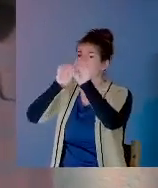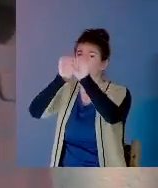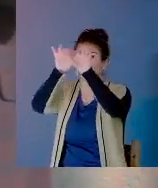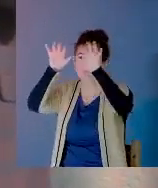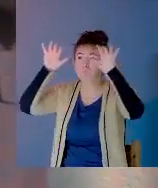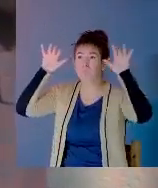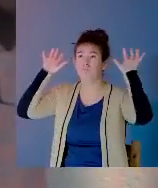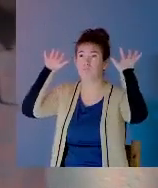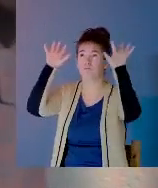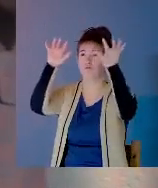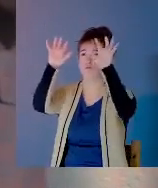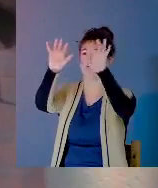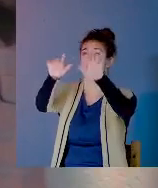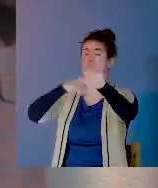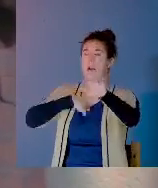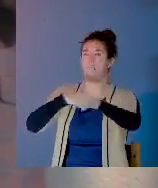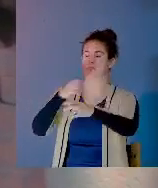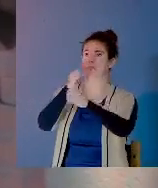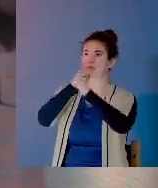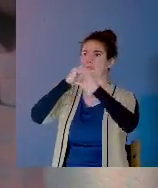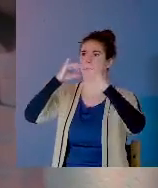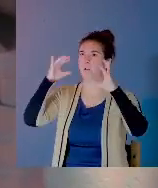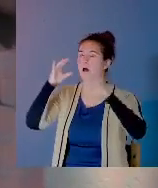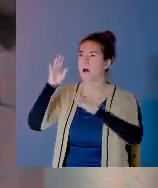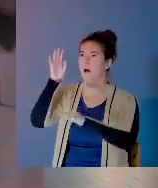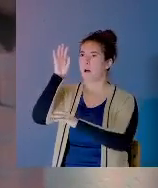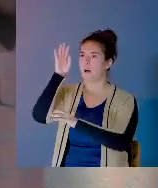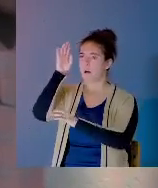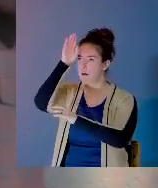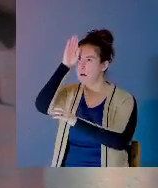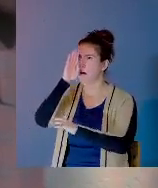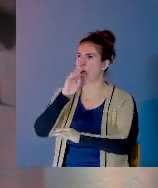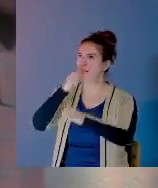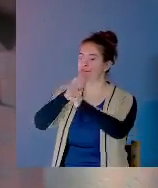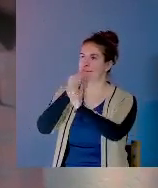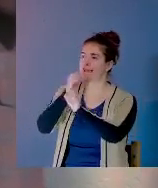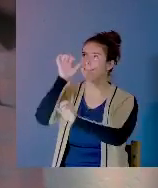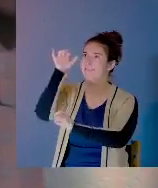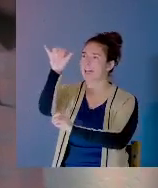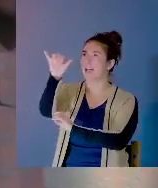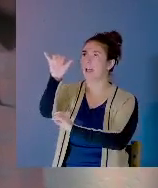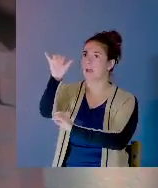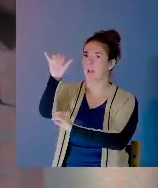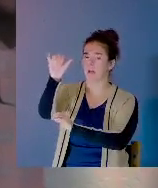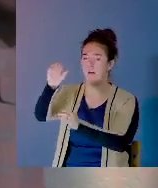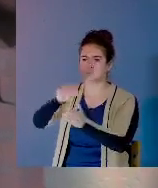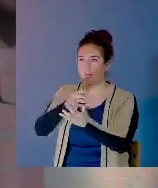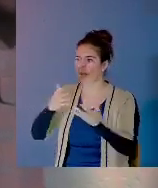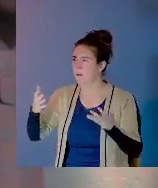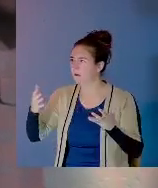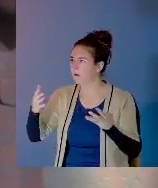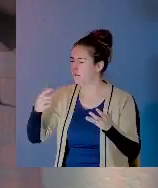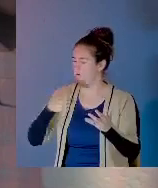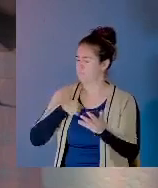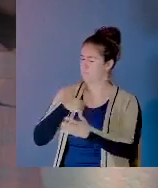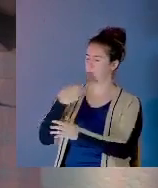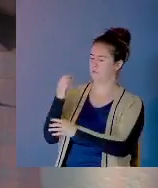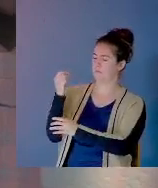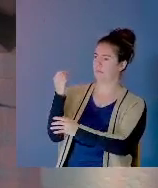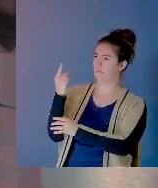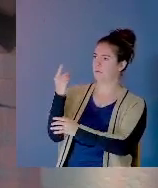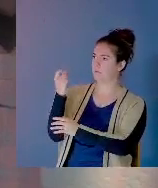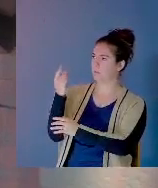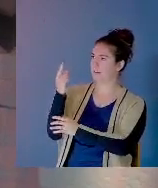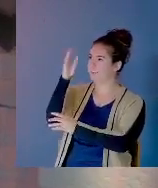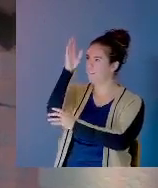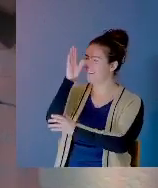this. And somehow it became aware to me that he knew me personally, that